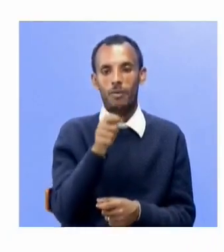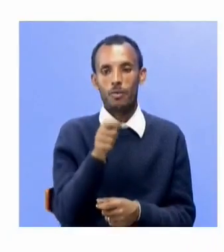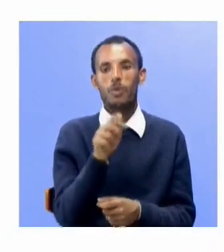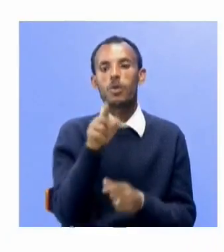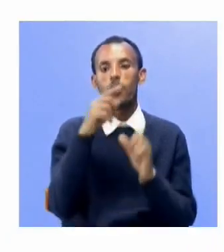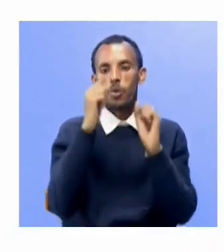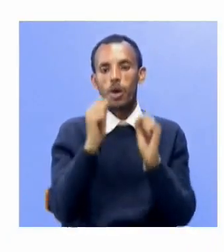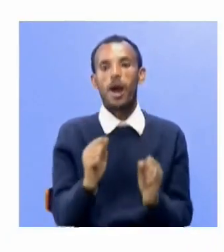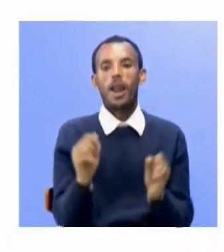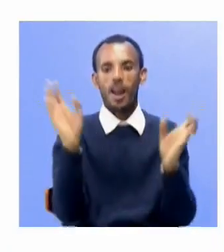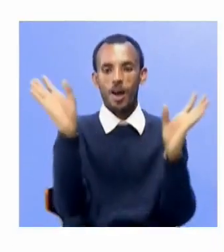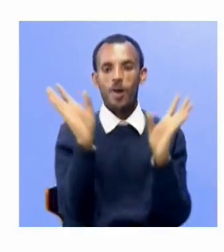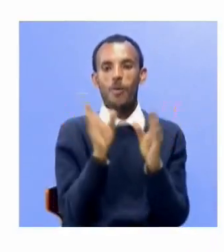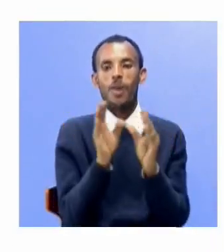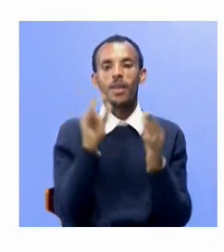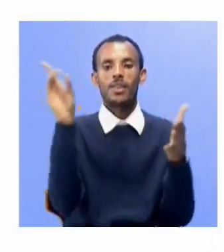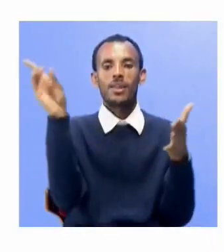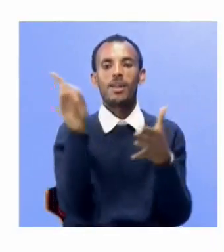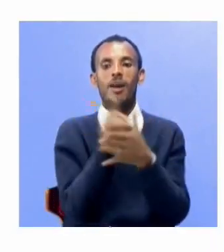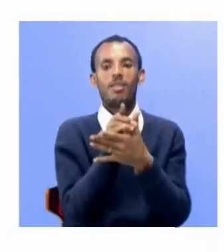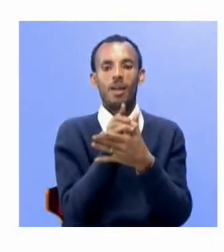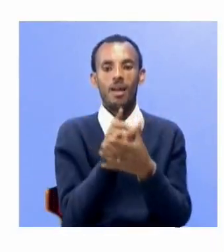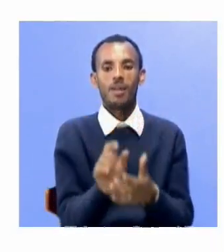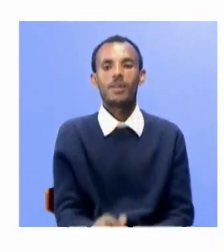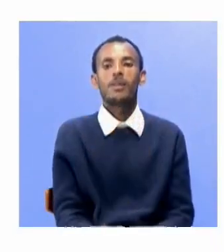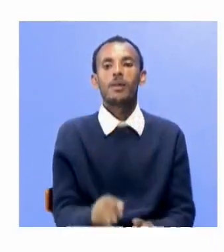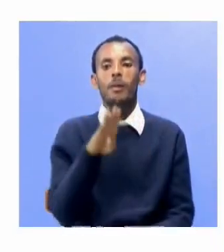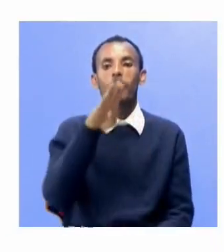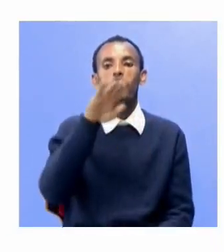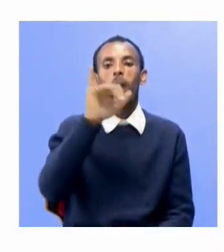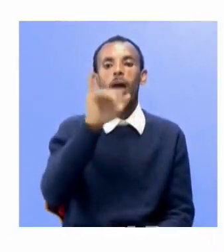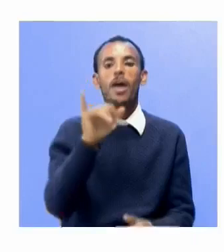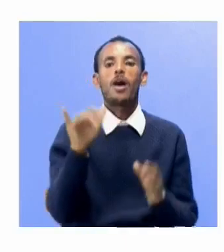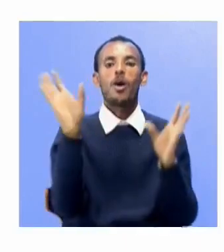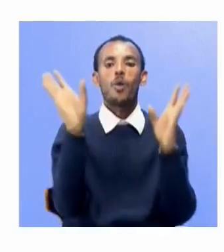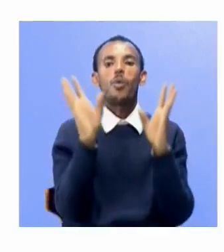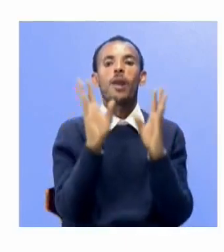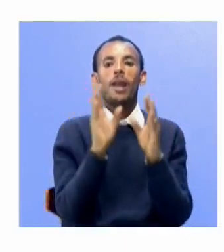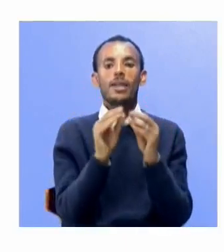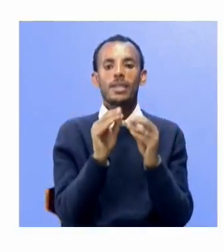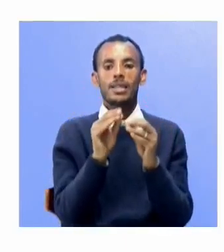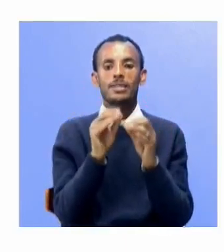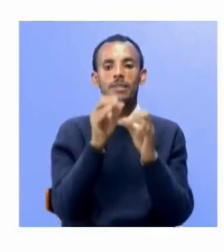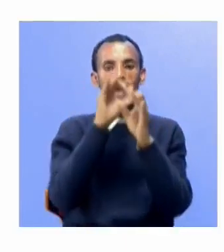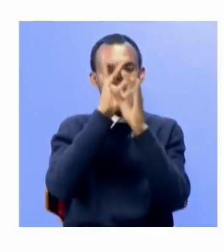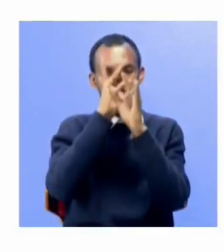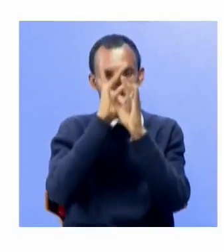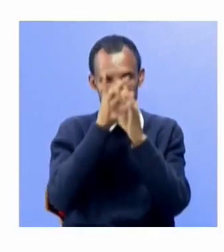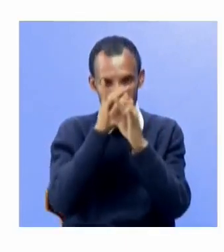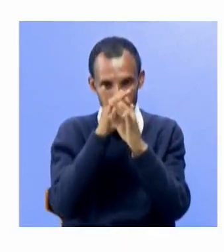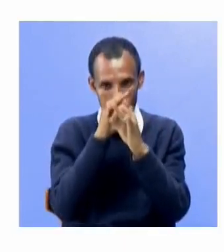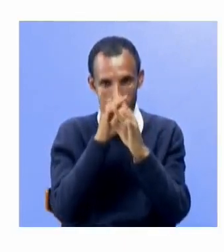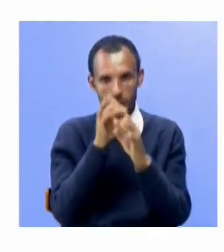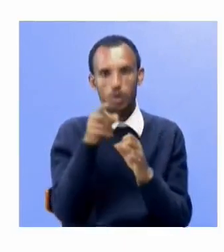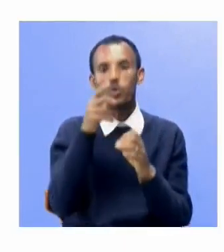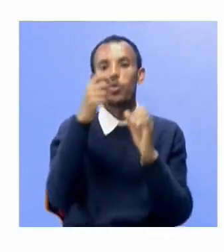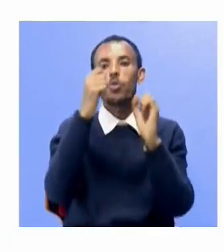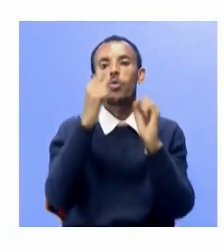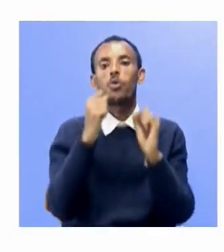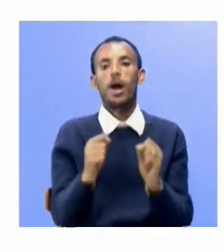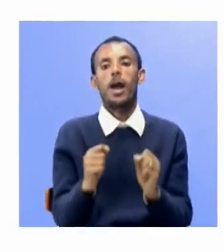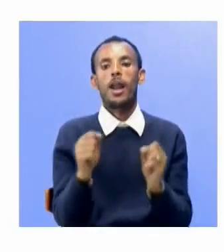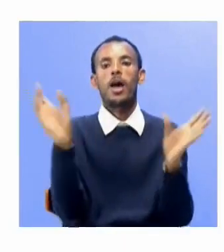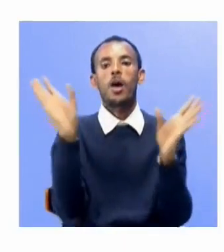we can collect data. By conducting experiment, we can collect data.